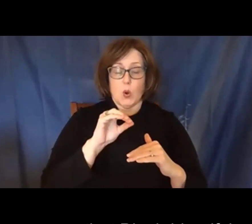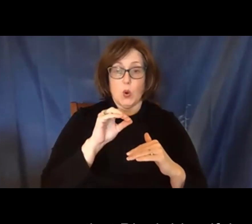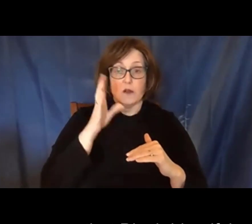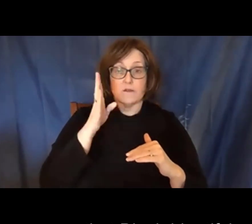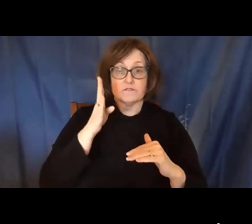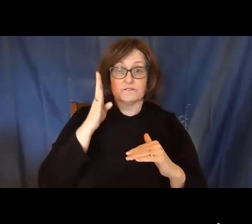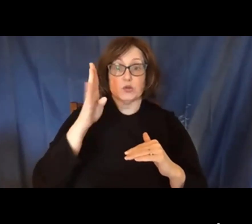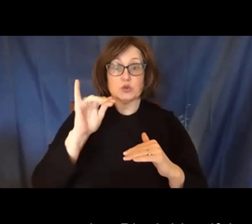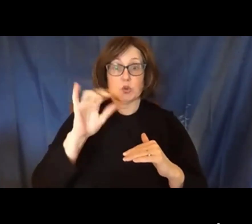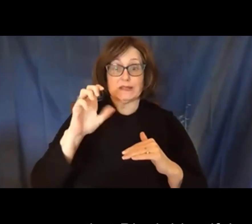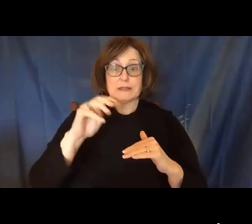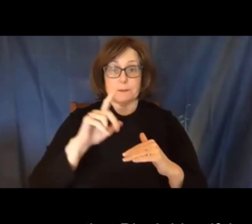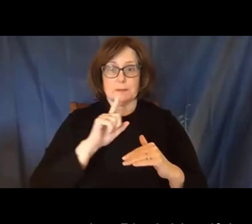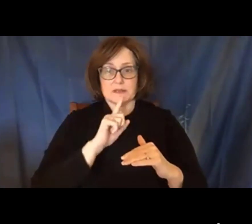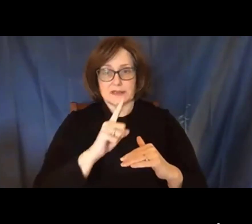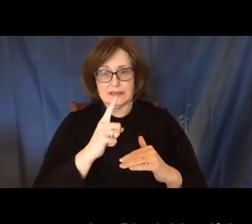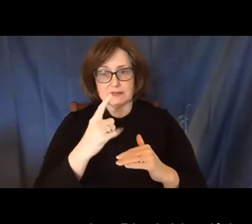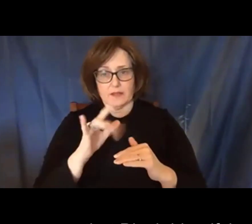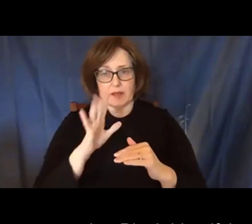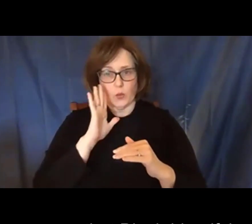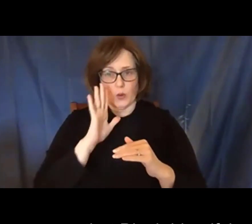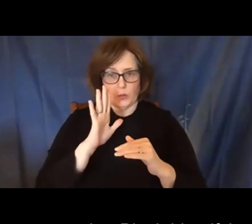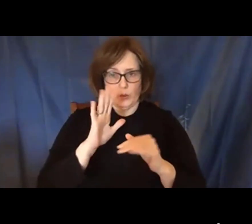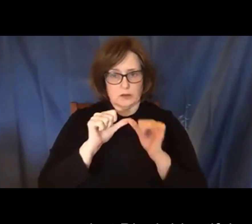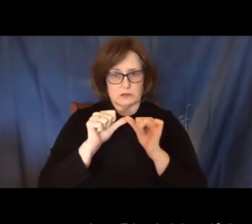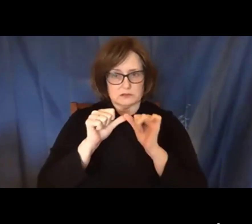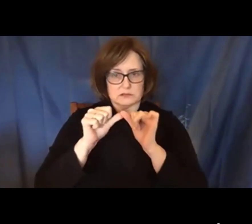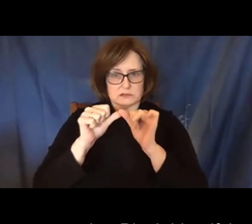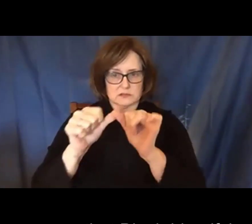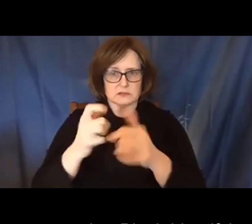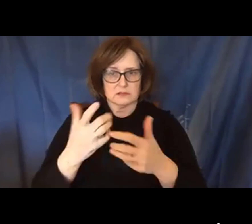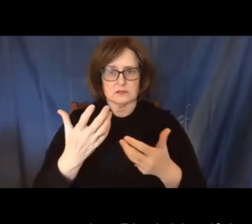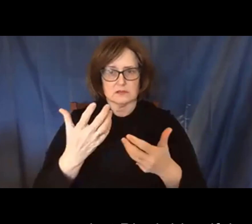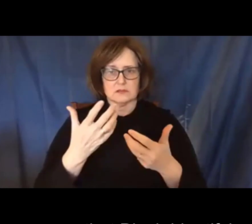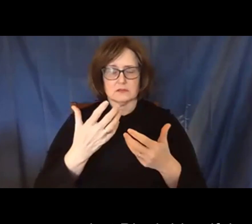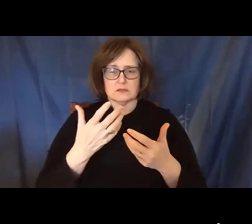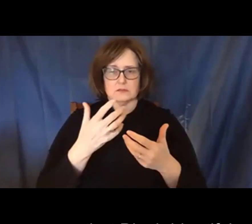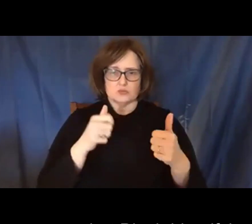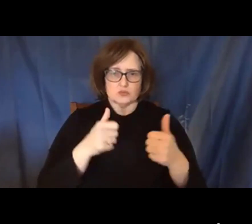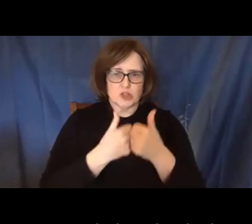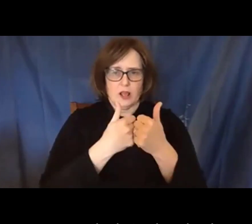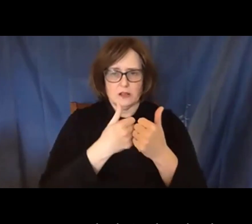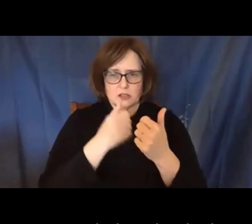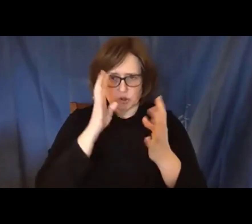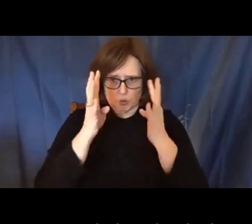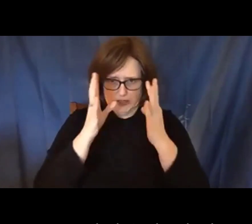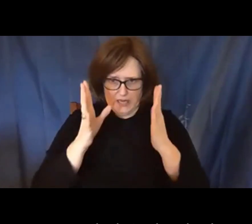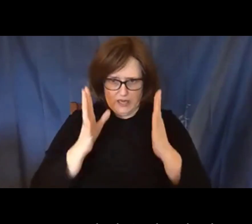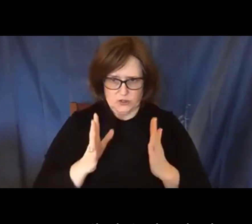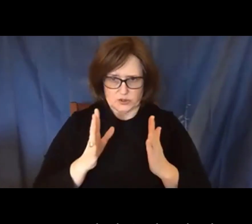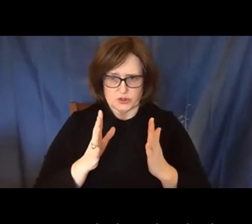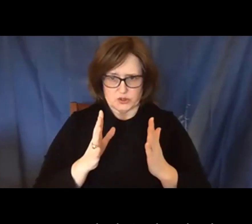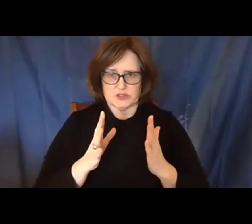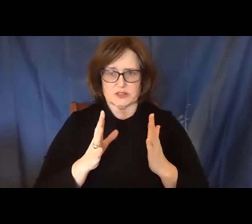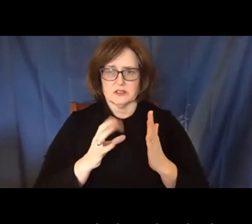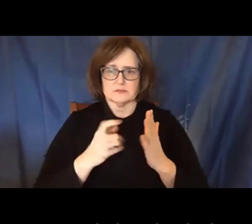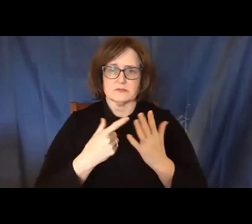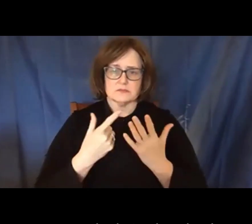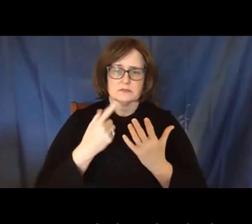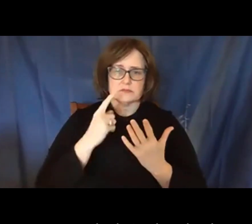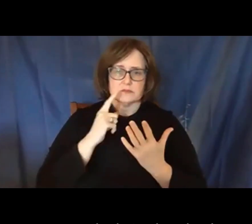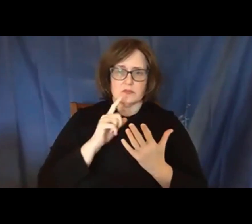approach that Black identifying creators embrace and apply to their art, their technologies, and